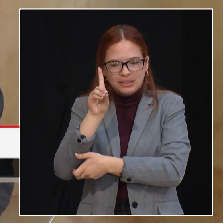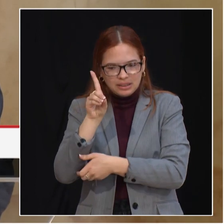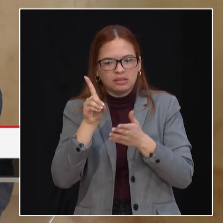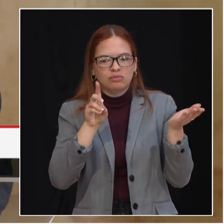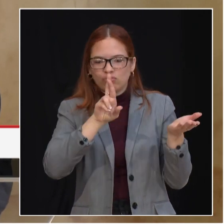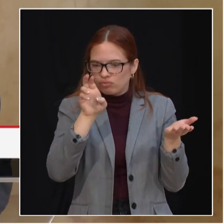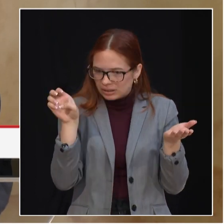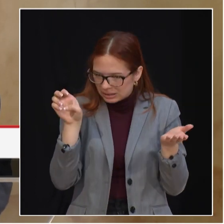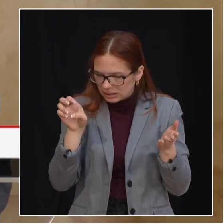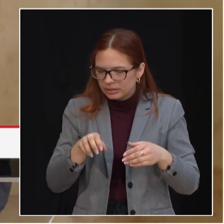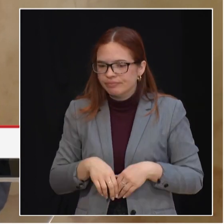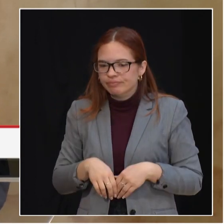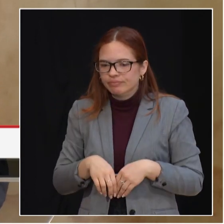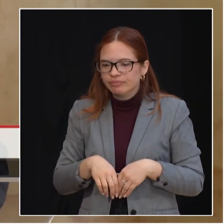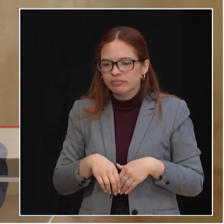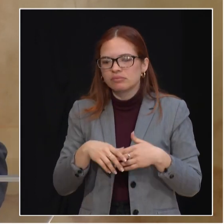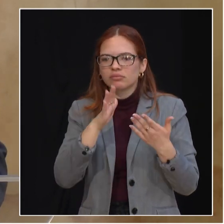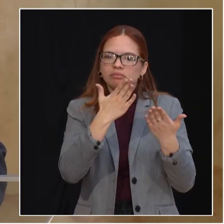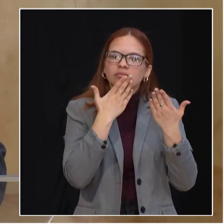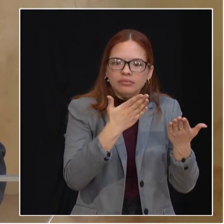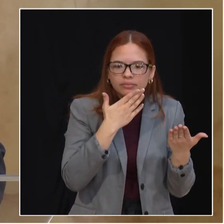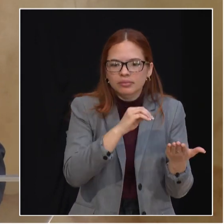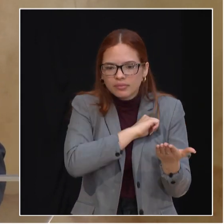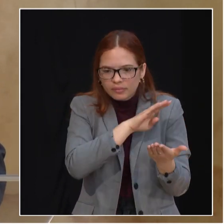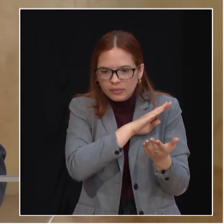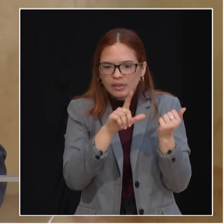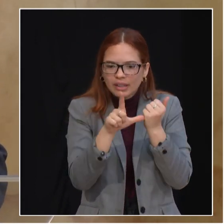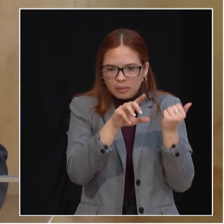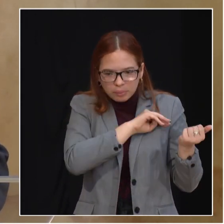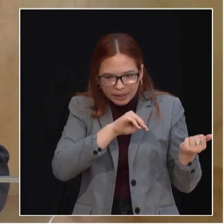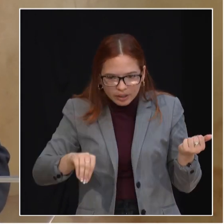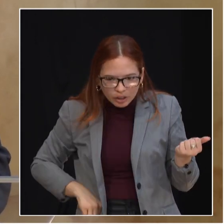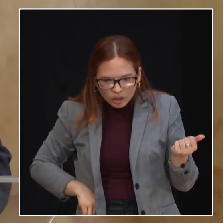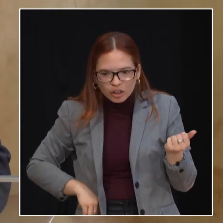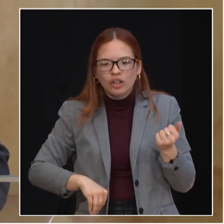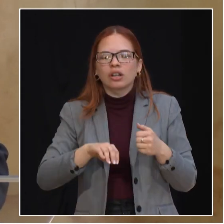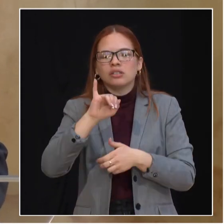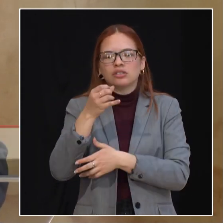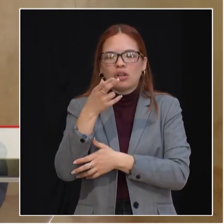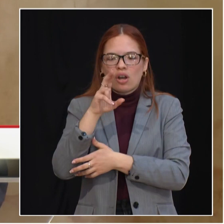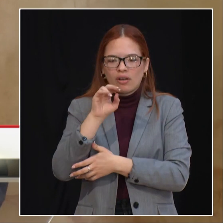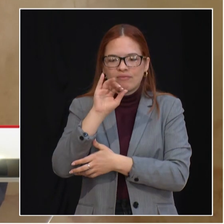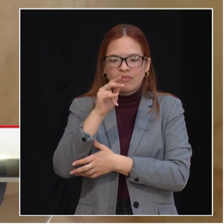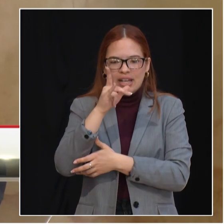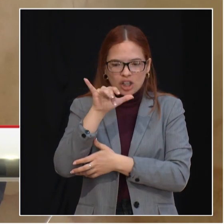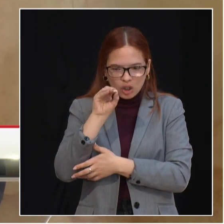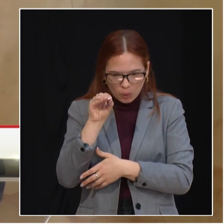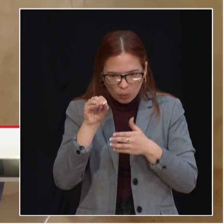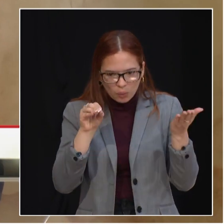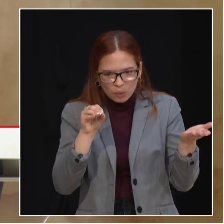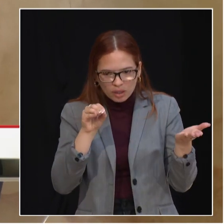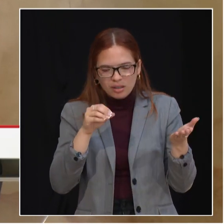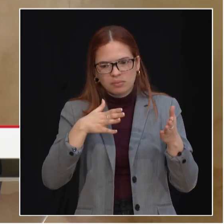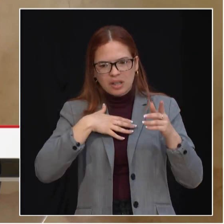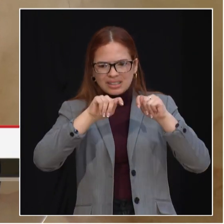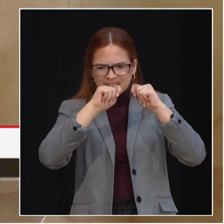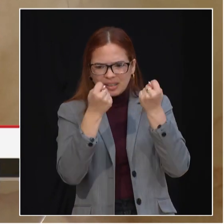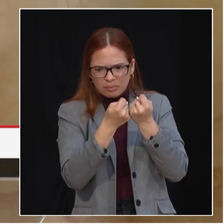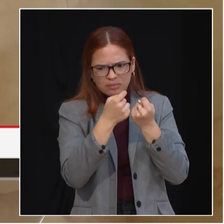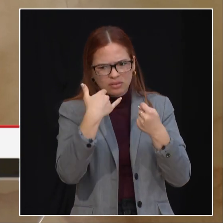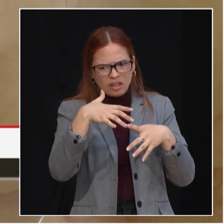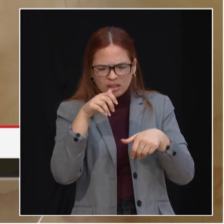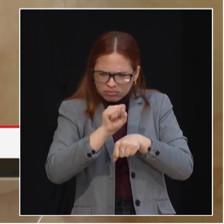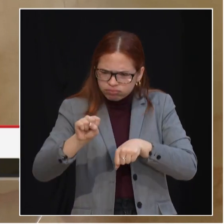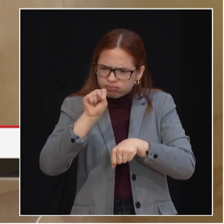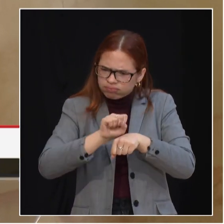for Mayor Bowser and Deputy Mayor John Falchicchio's leadership, my team's countless hours and dedication, and the community's